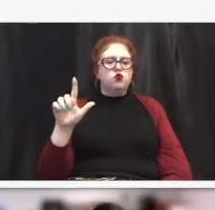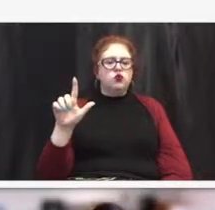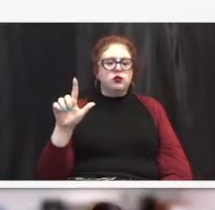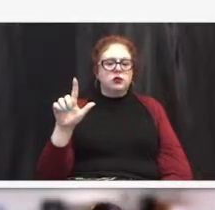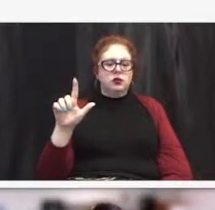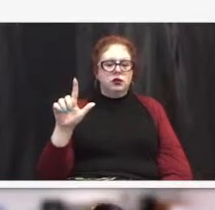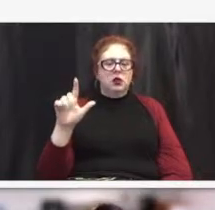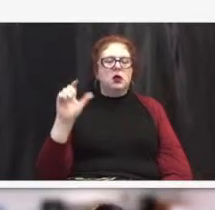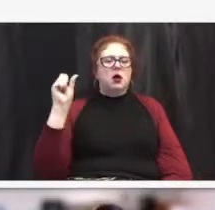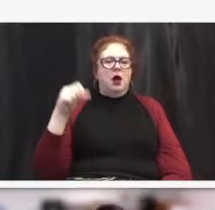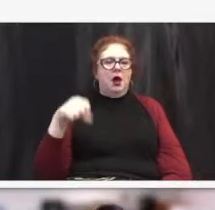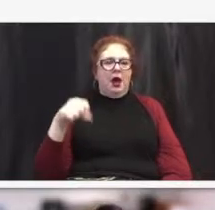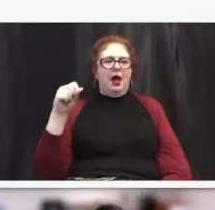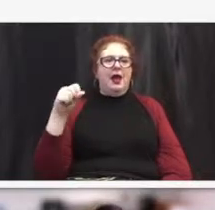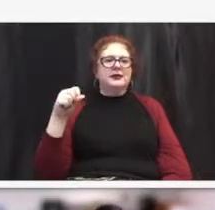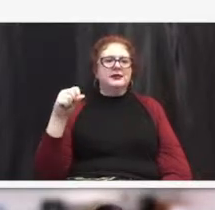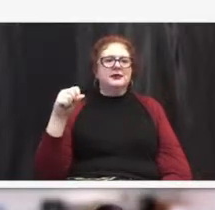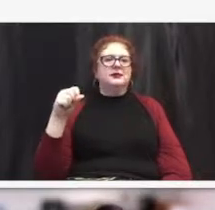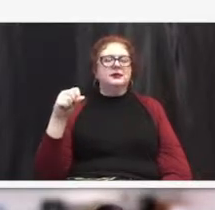Aye.